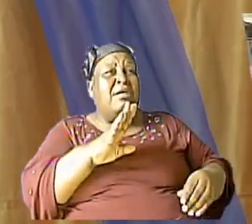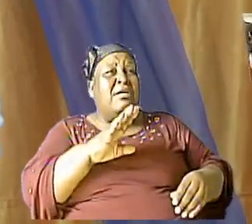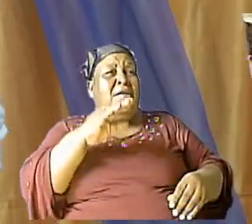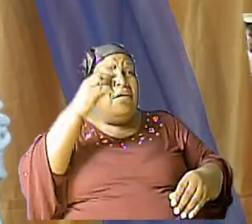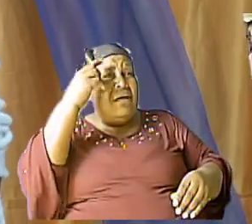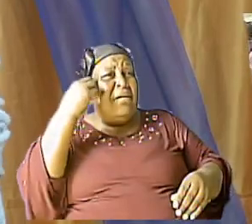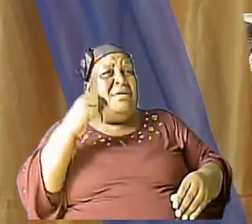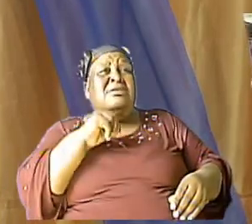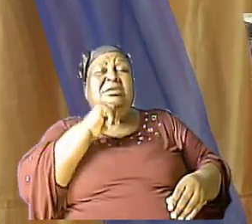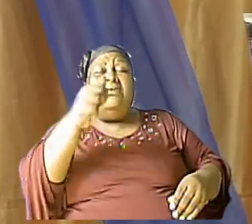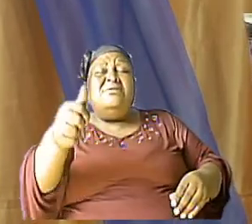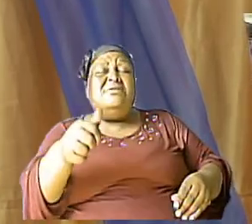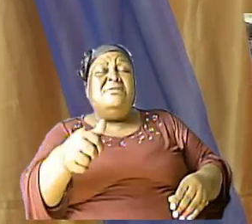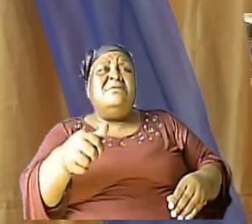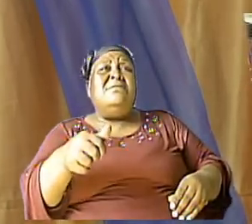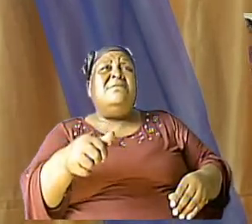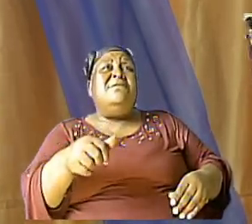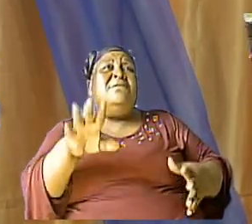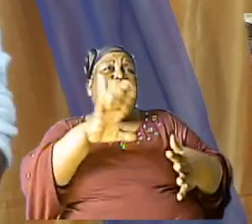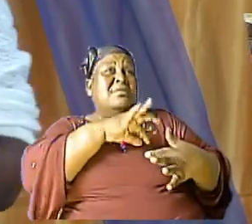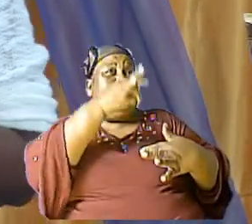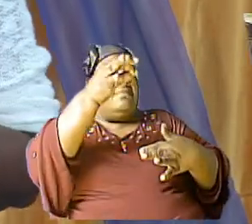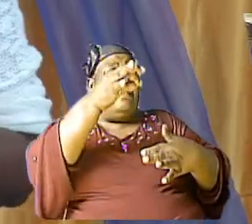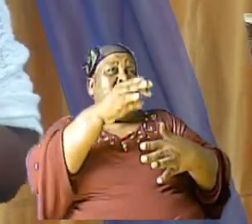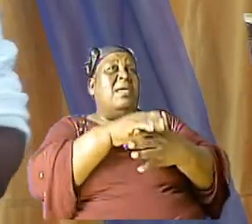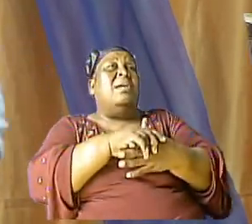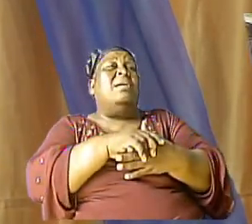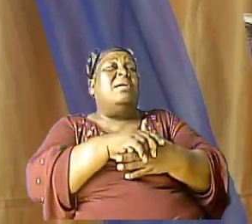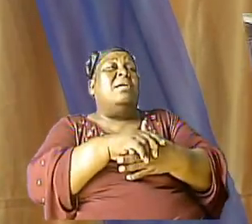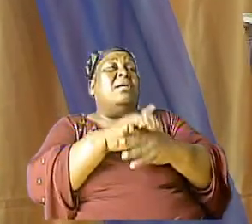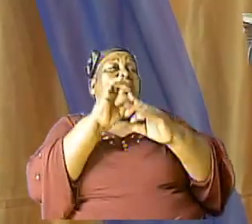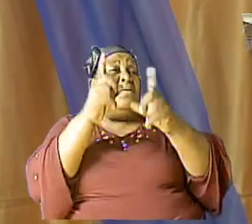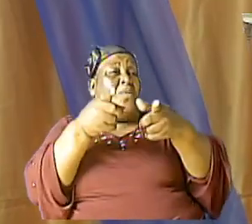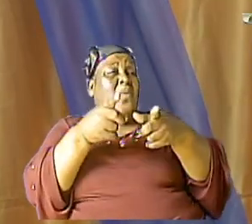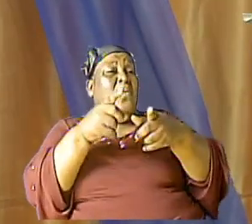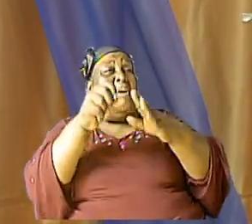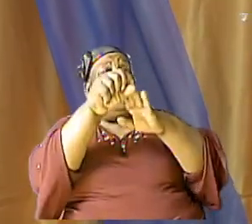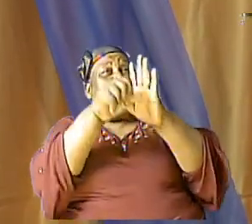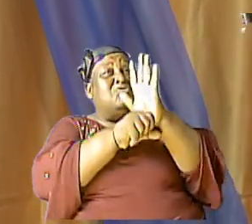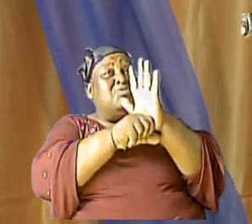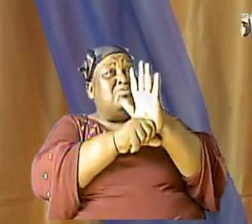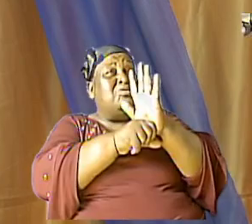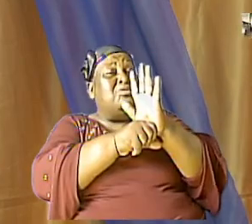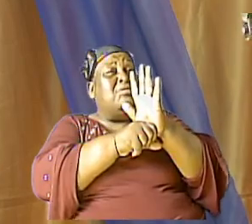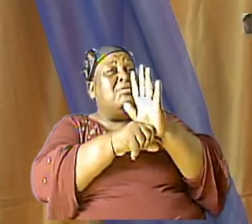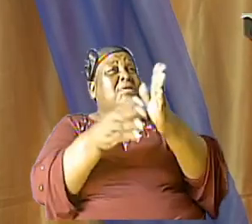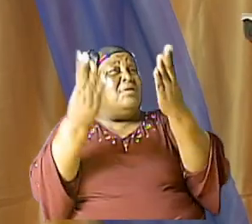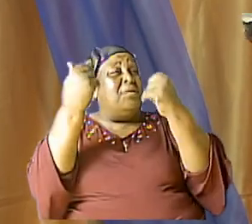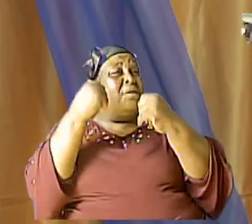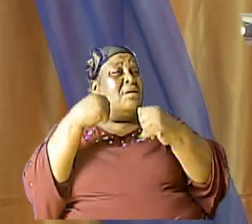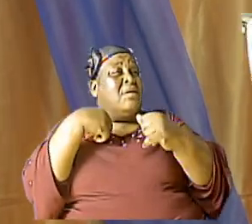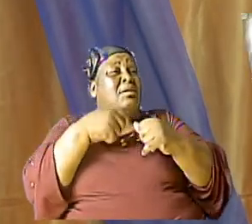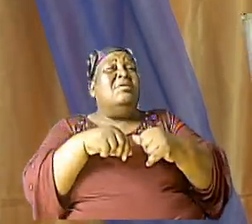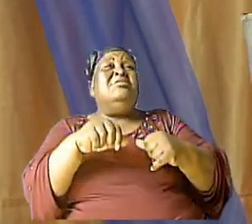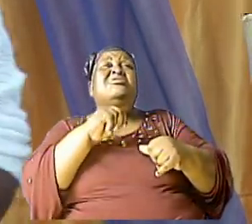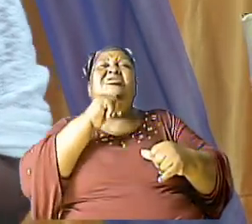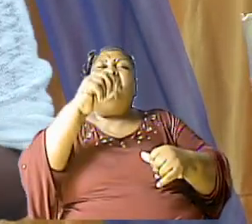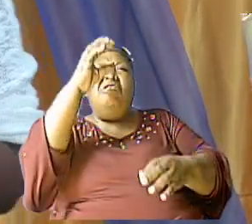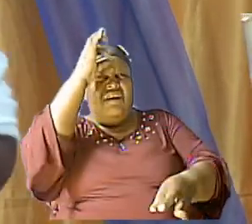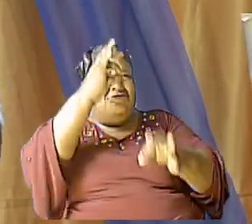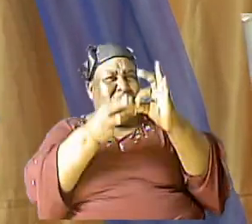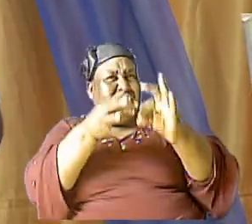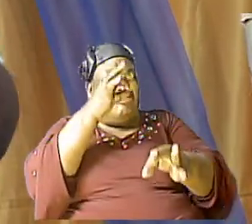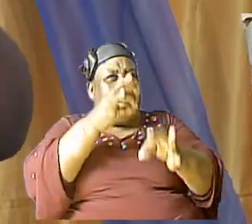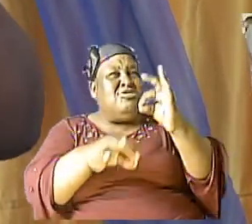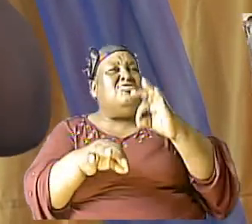Because that wasn't the consolation in our spirit. So we went, and the scripture that came to us, that this unjust judge,